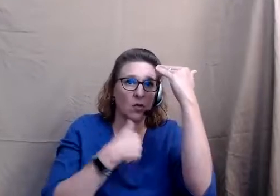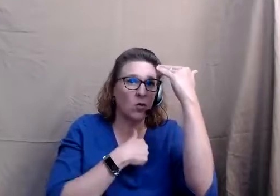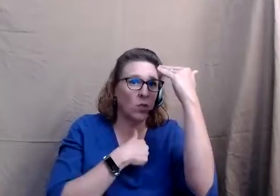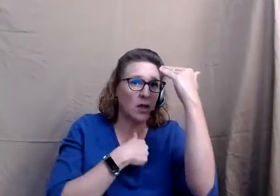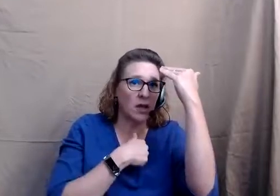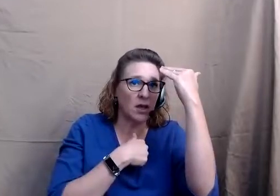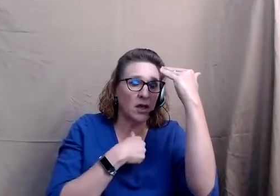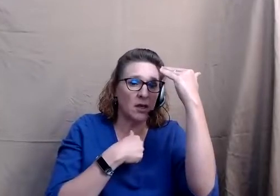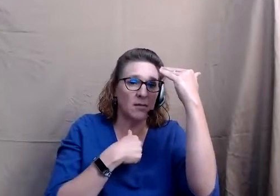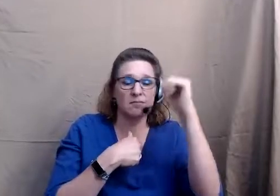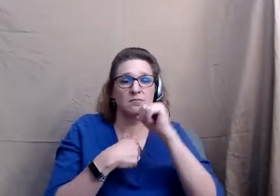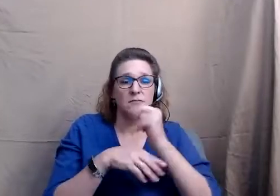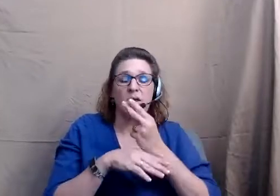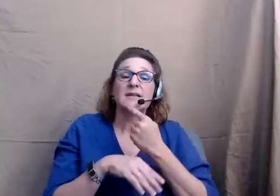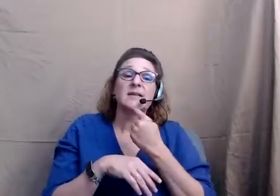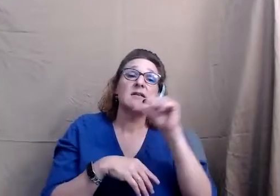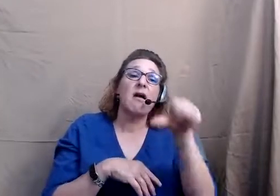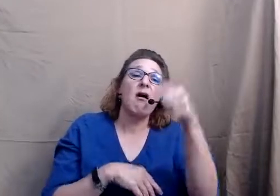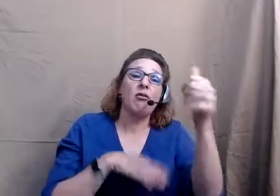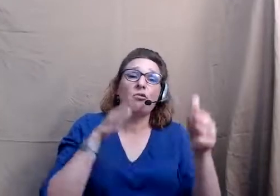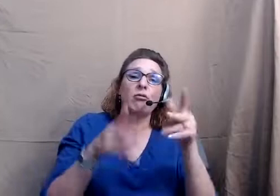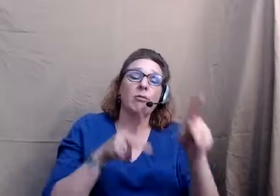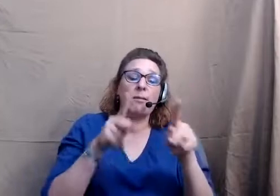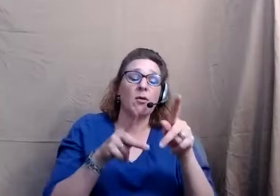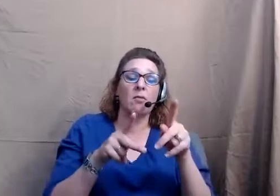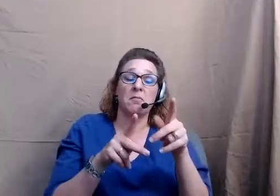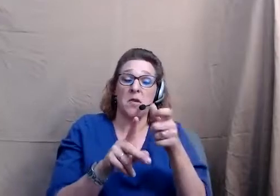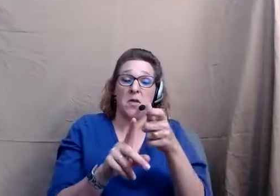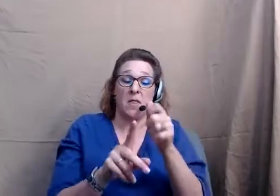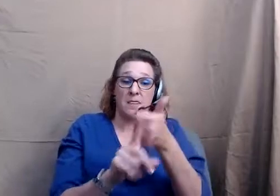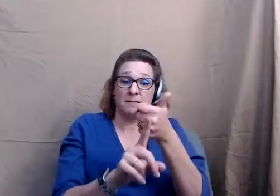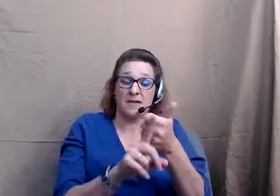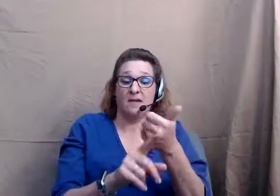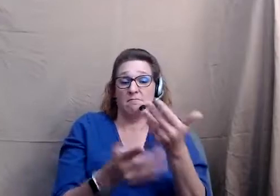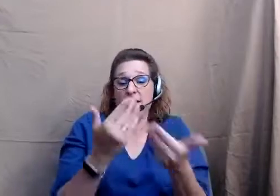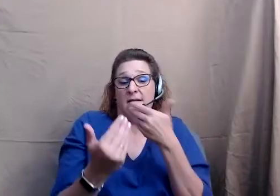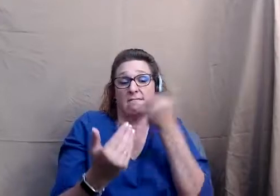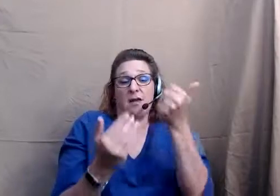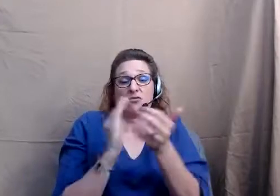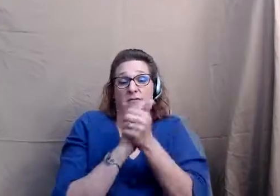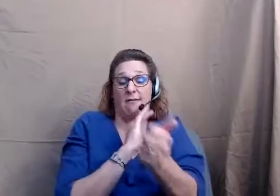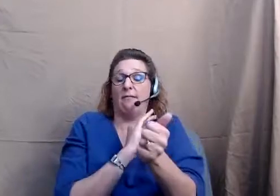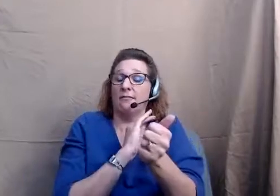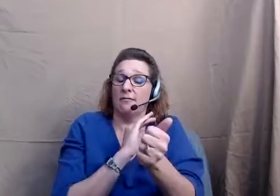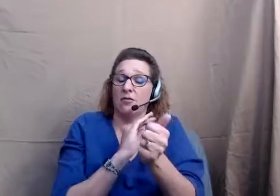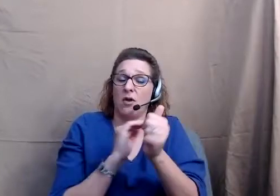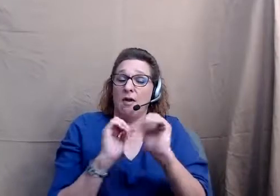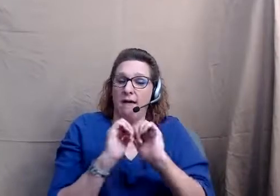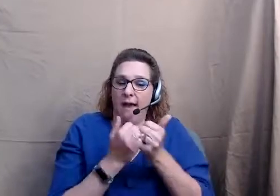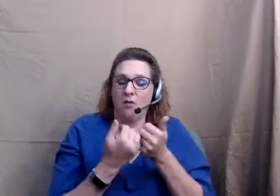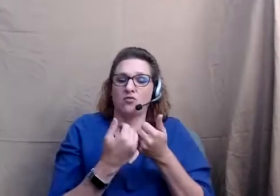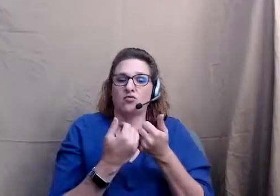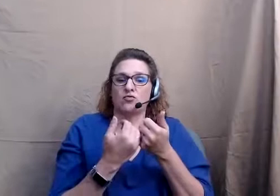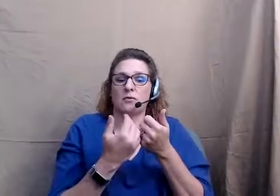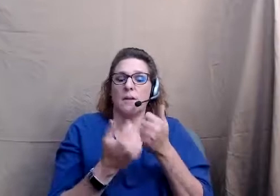that says there are other people whose skills may be better suited to de-escalating a violent situation. People